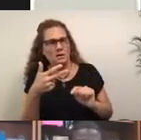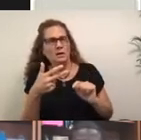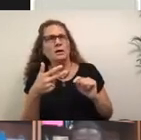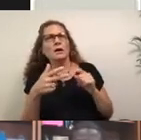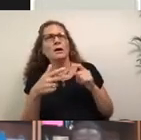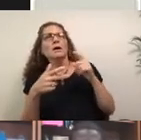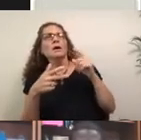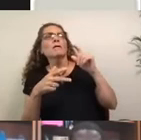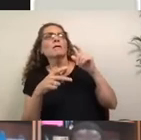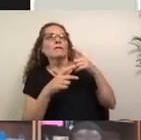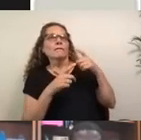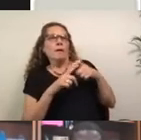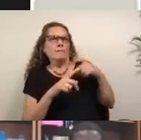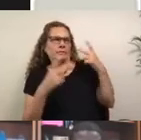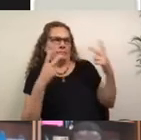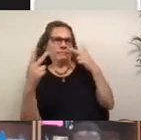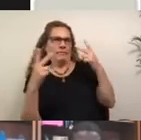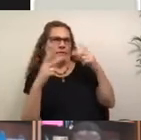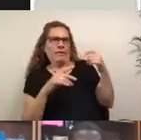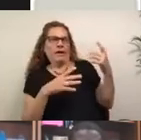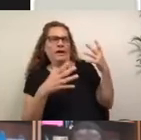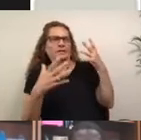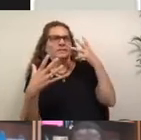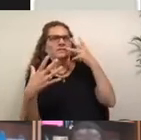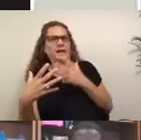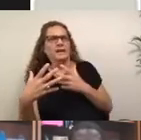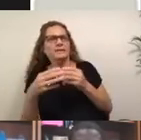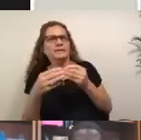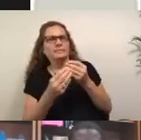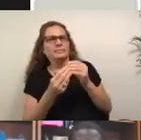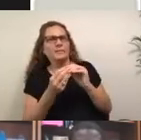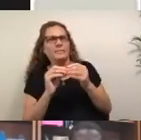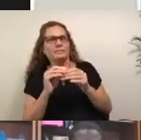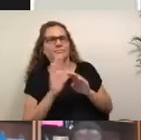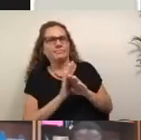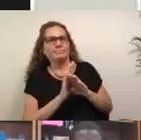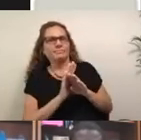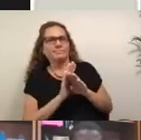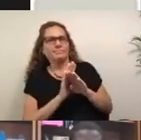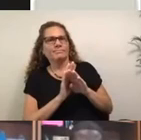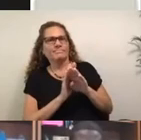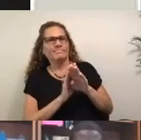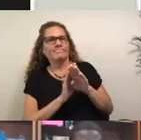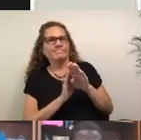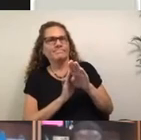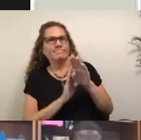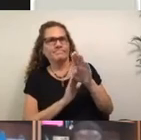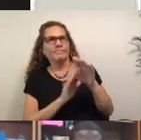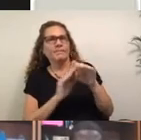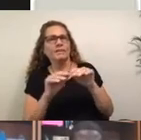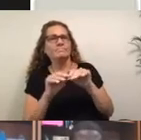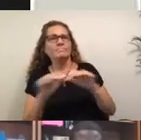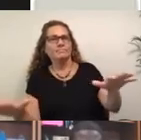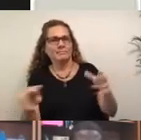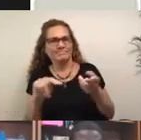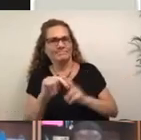are continuing to go in the wrong direction. We remain in the moderate transmission category for COVID-19 cases per 100,000.